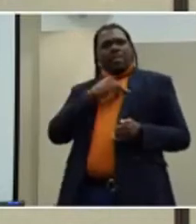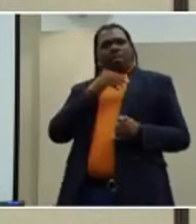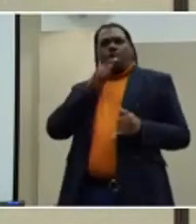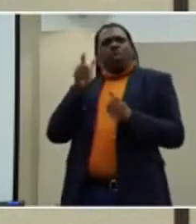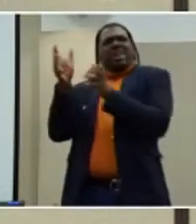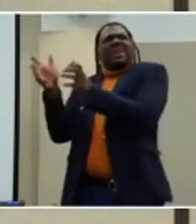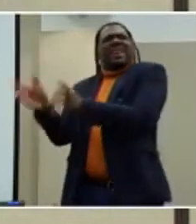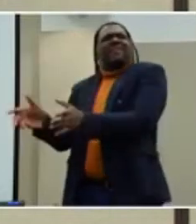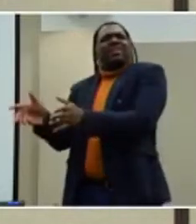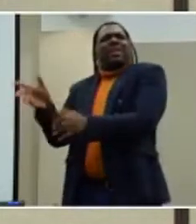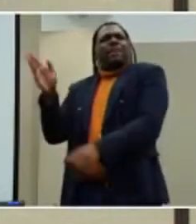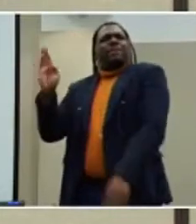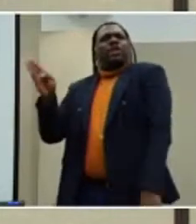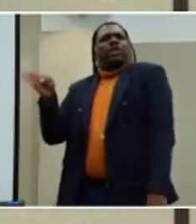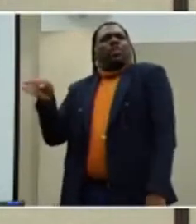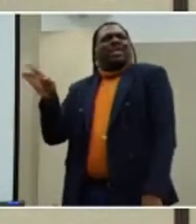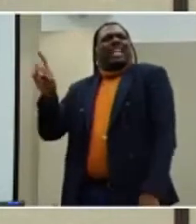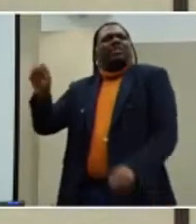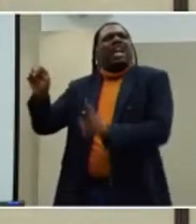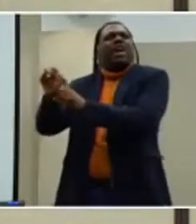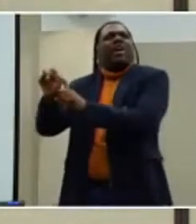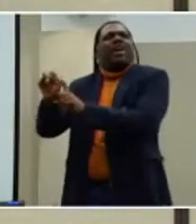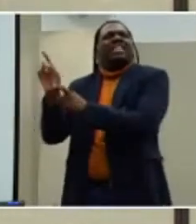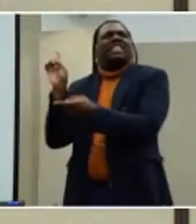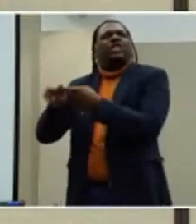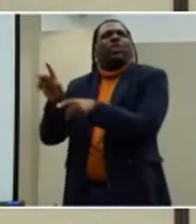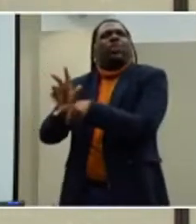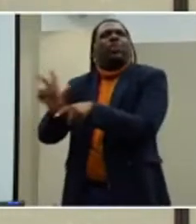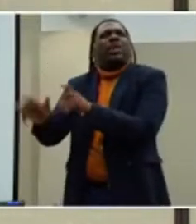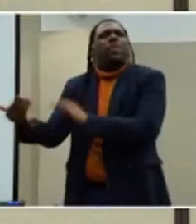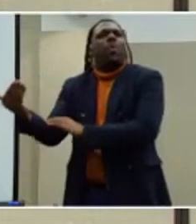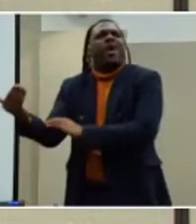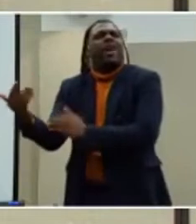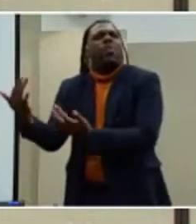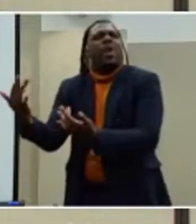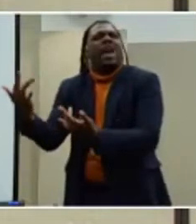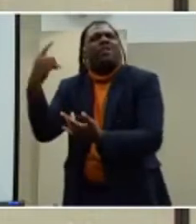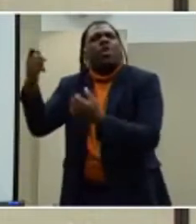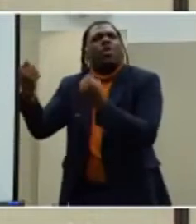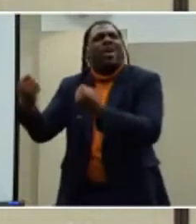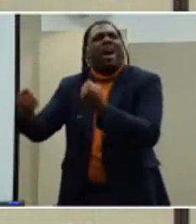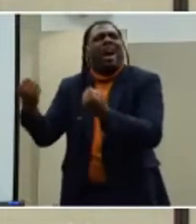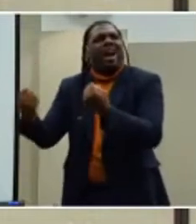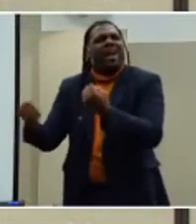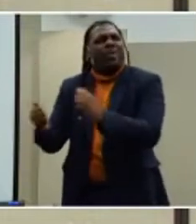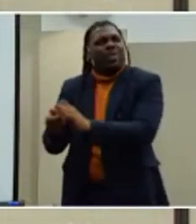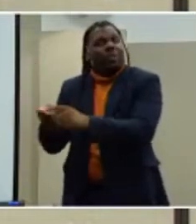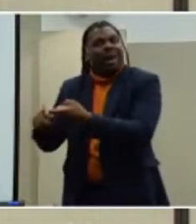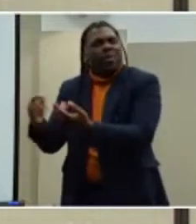in downtown Baltimore until 3 in the morning, waiting for her ride back from a dinner with a friend.